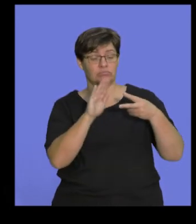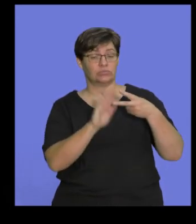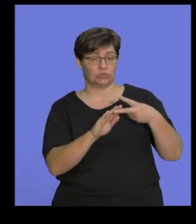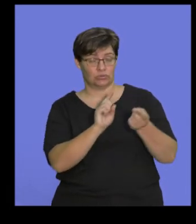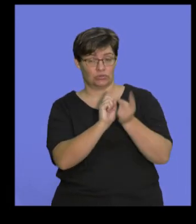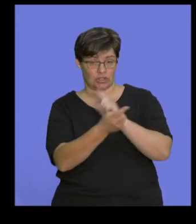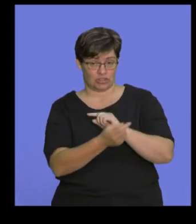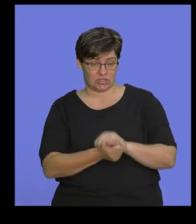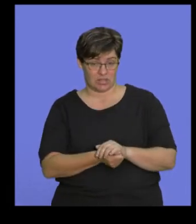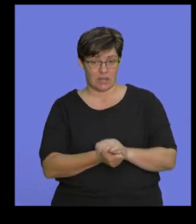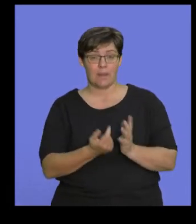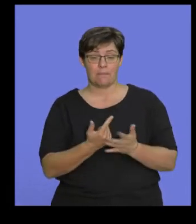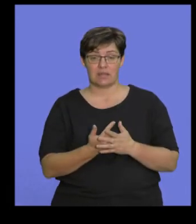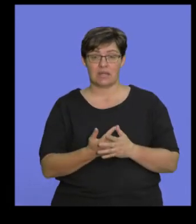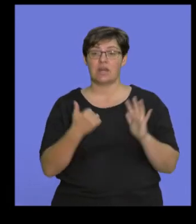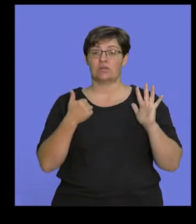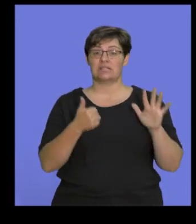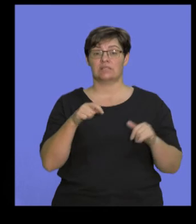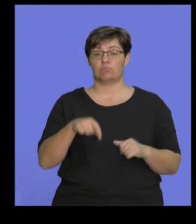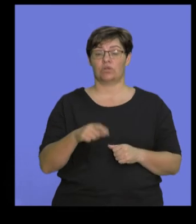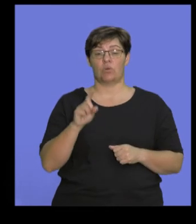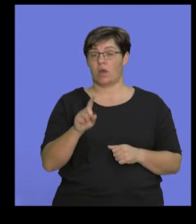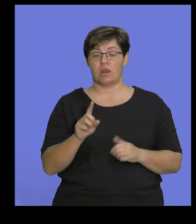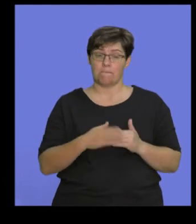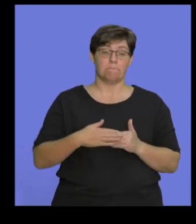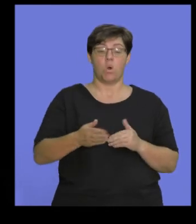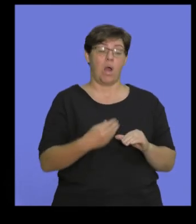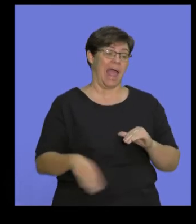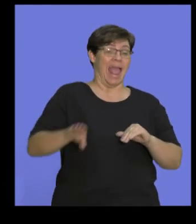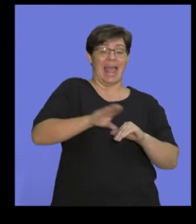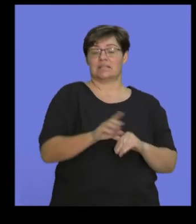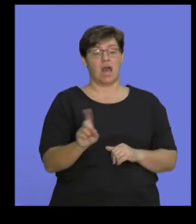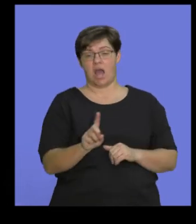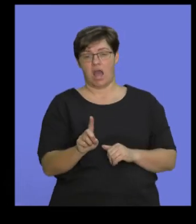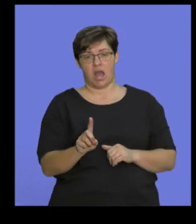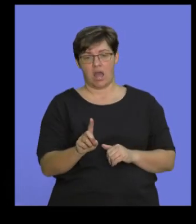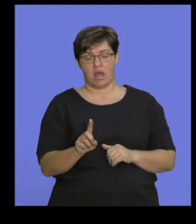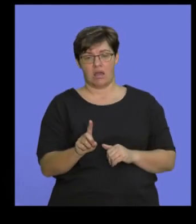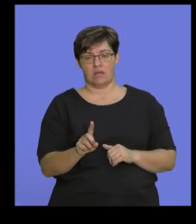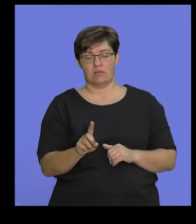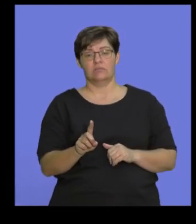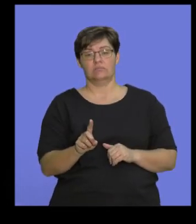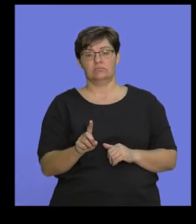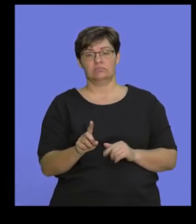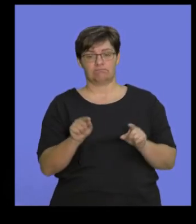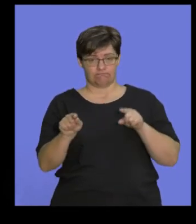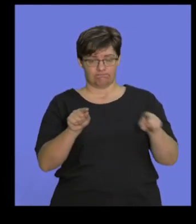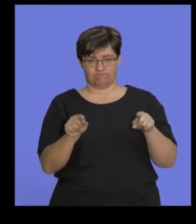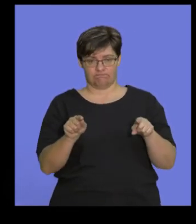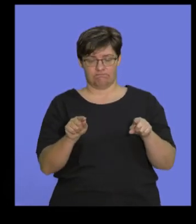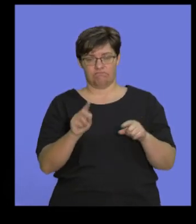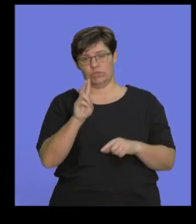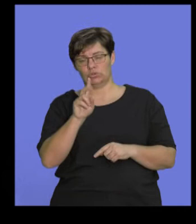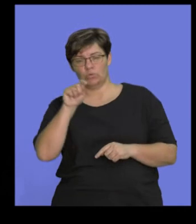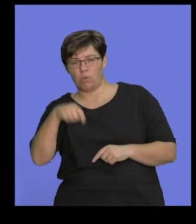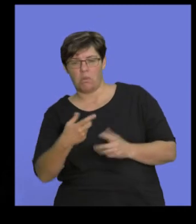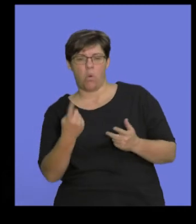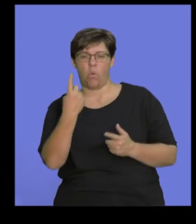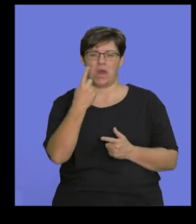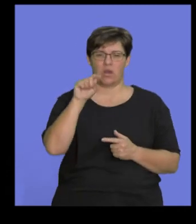becomes 6.1% more. So it just became 2 comma something or 1 comma something